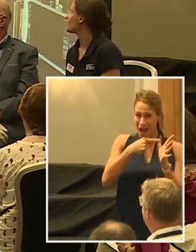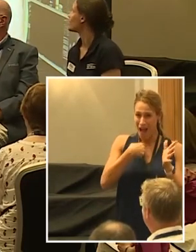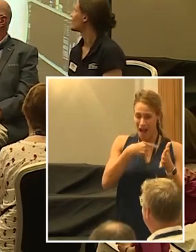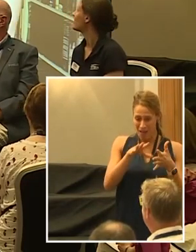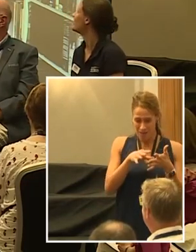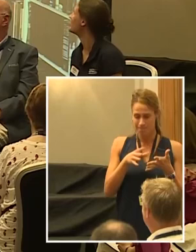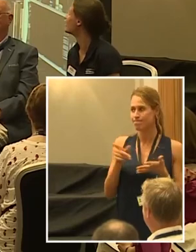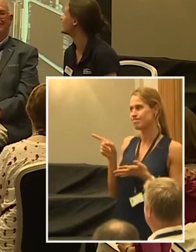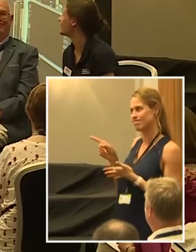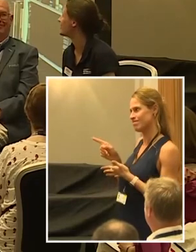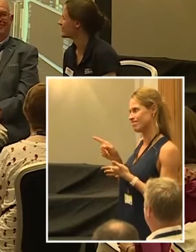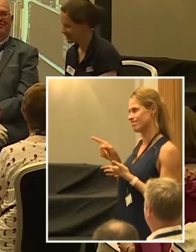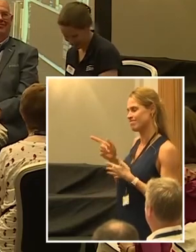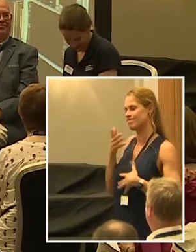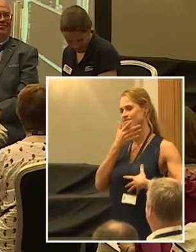think, yes.